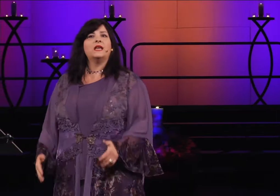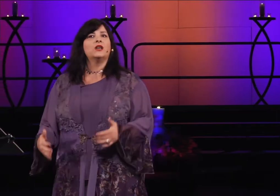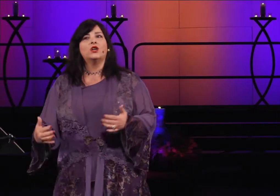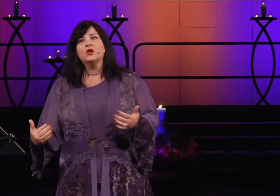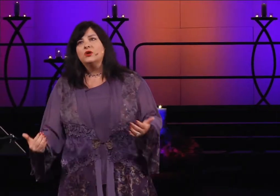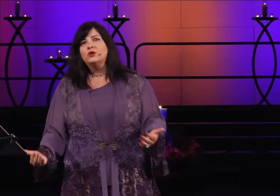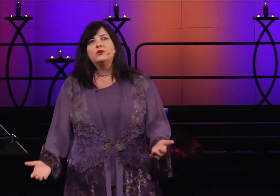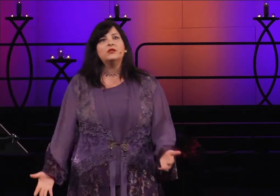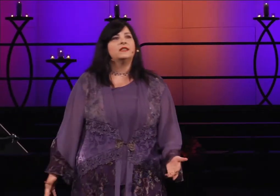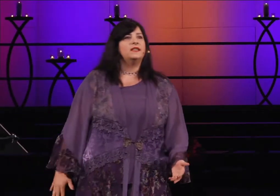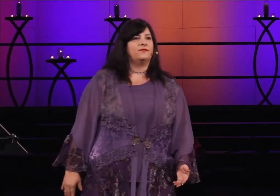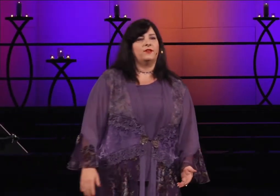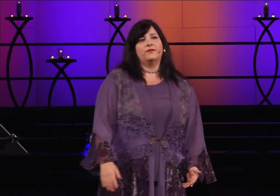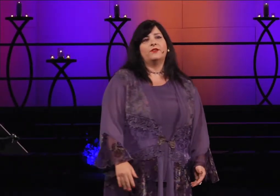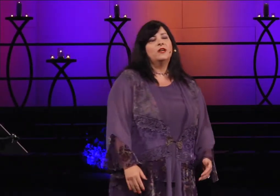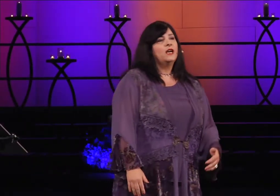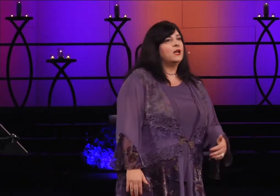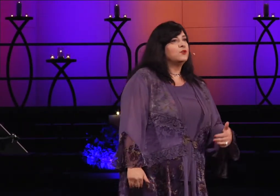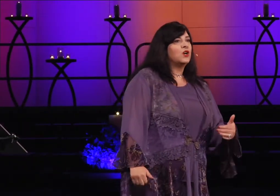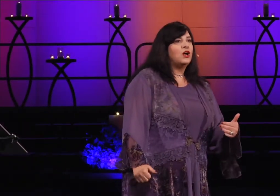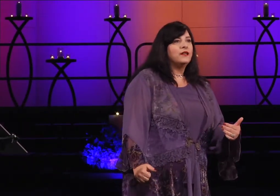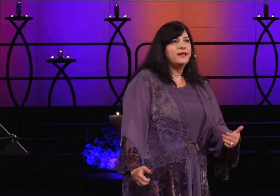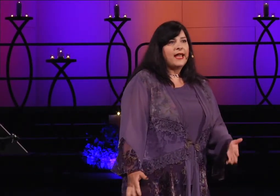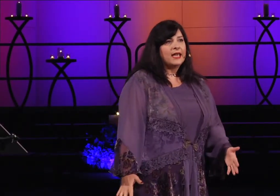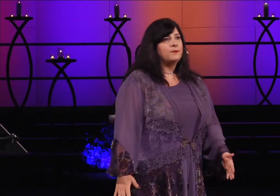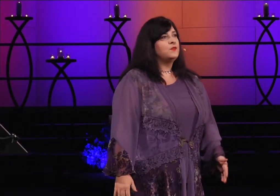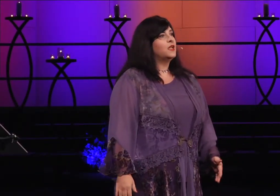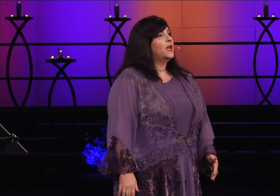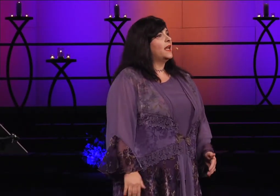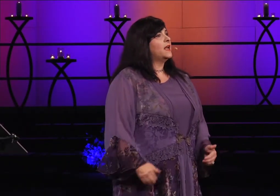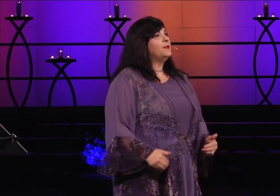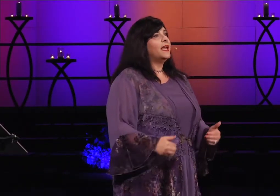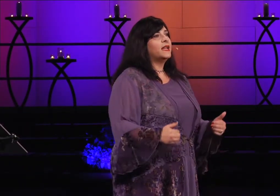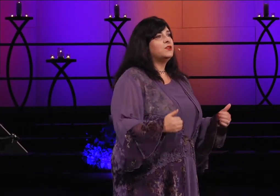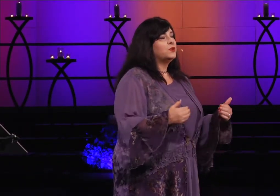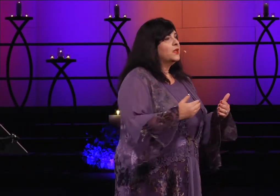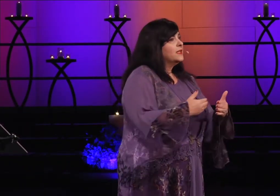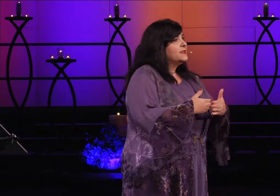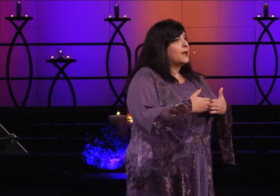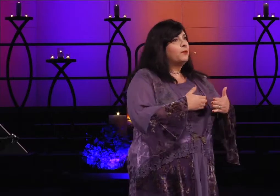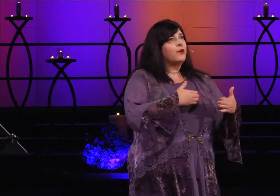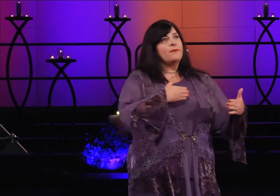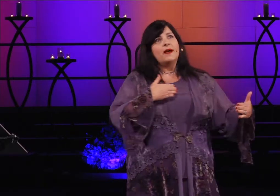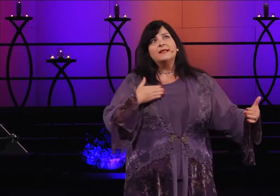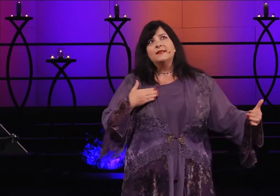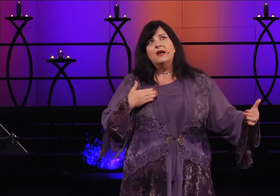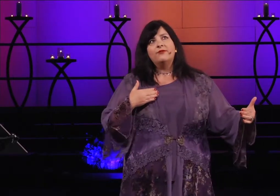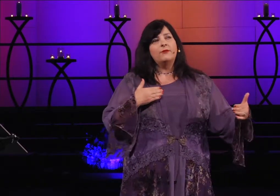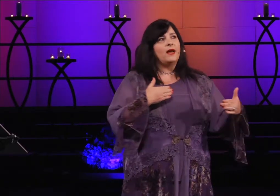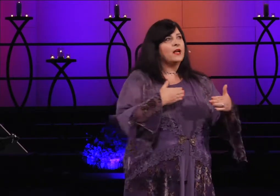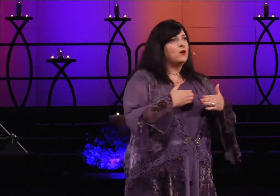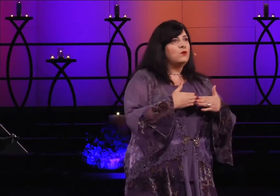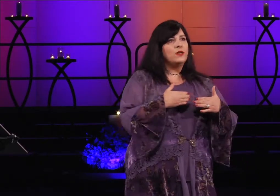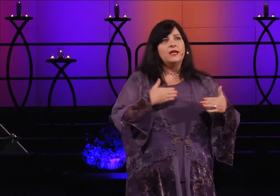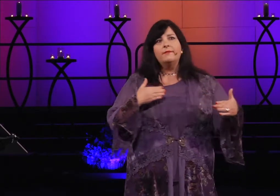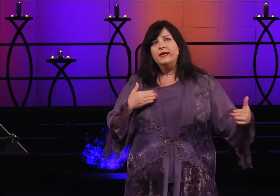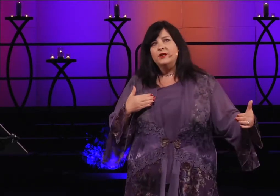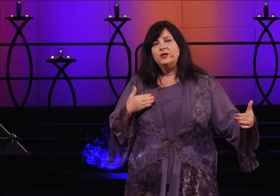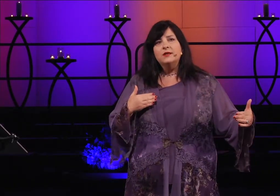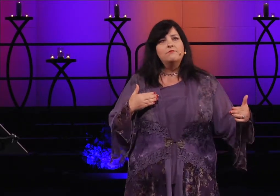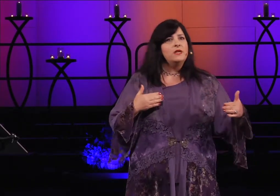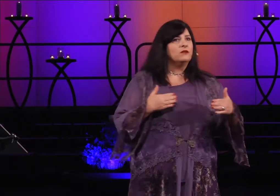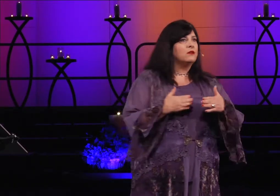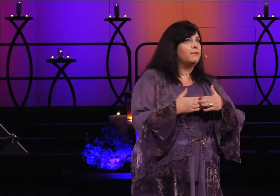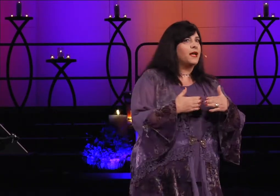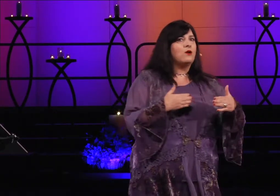for being a girl who looked different, I was called names, and I began to separate myself from my own